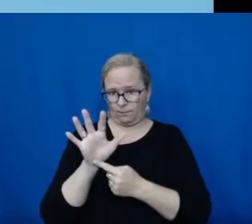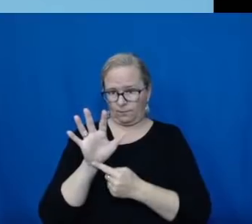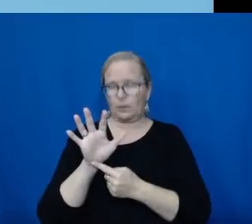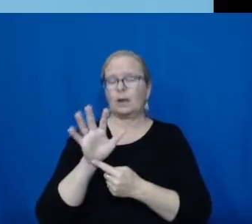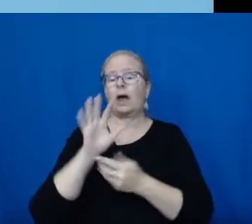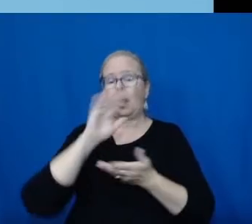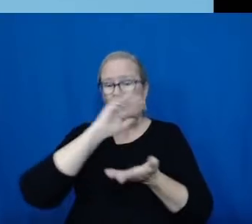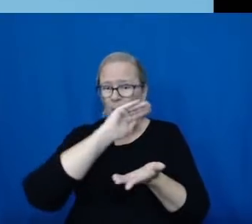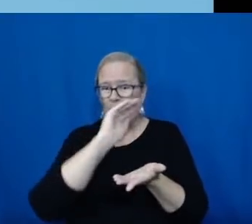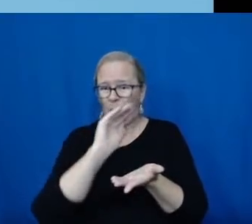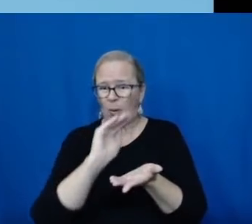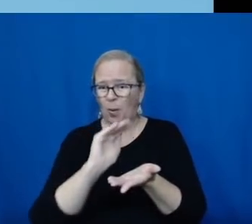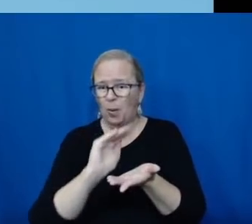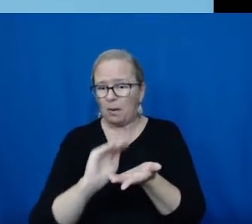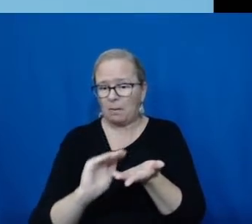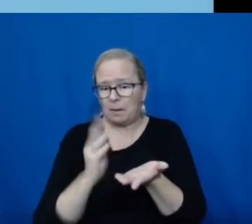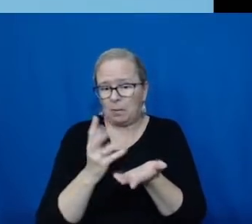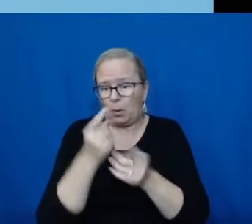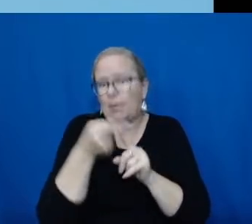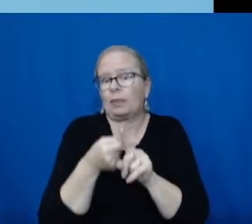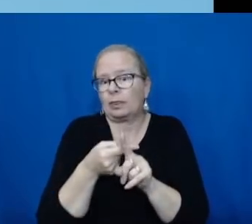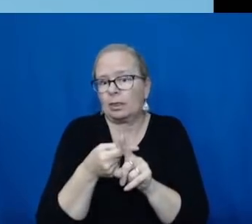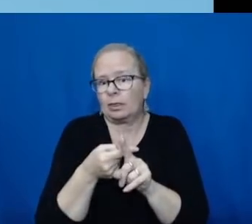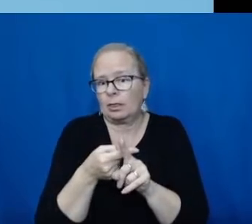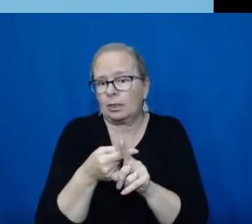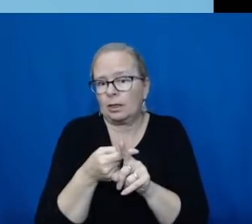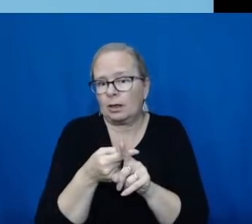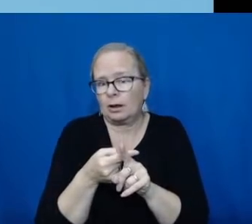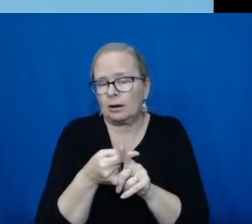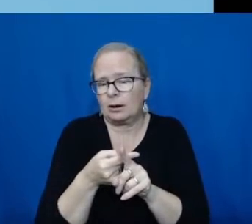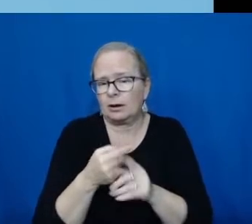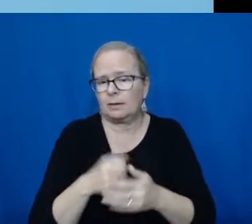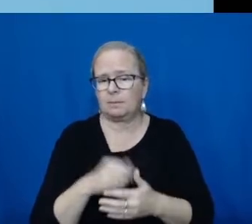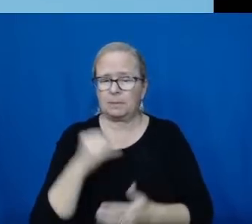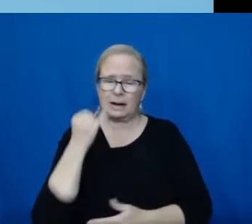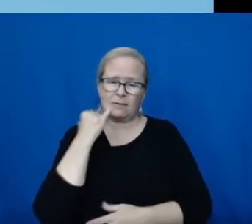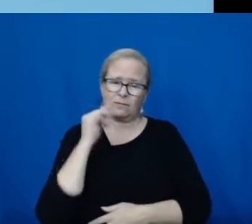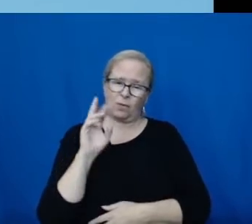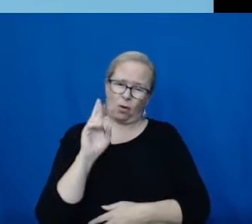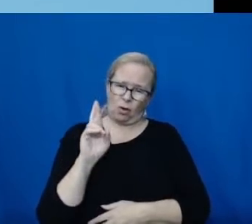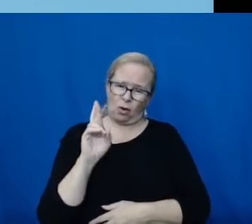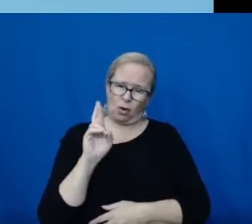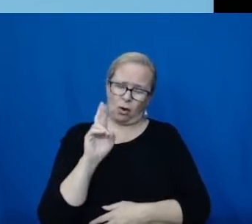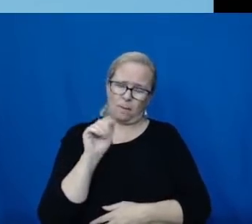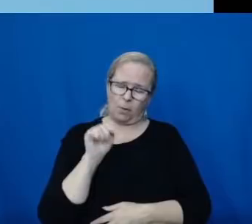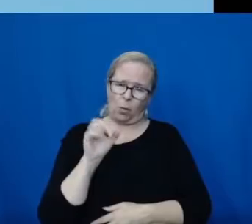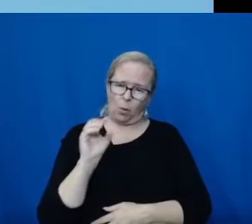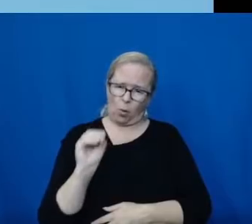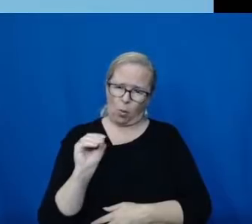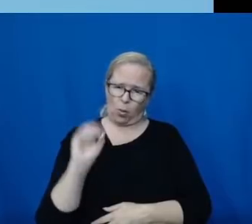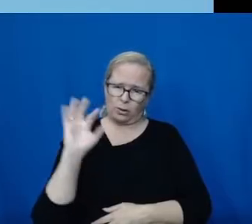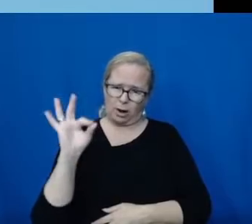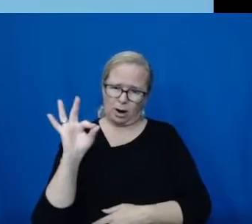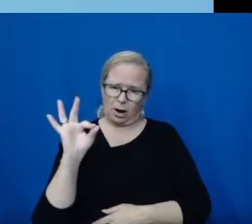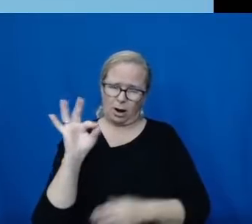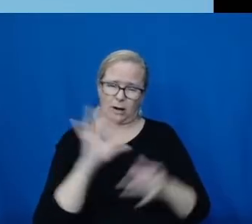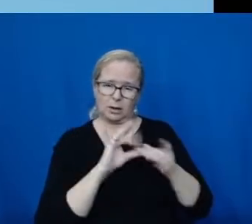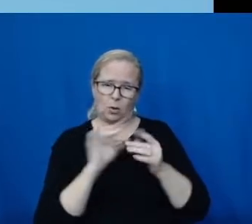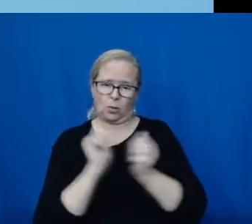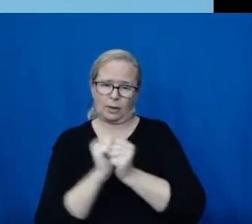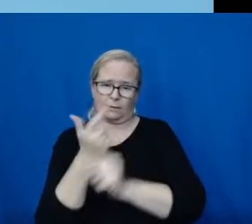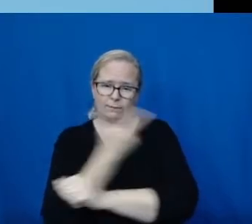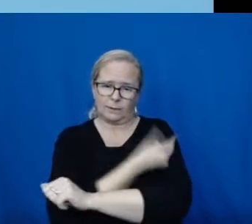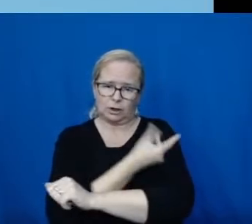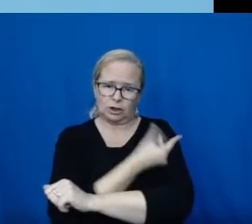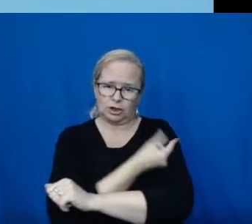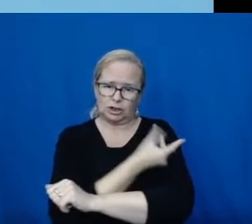reach it with the vaccines alone without any other measures. But then with Delta, we would need to have like